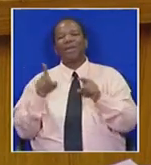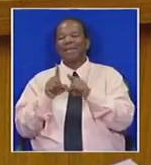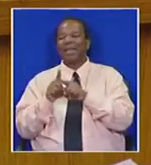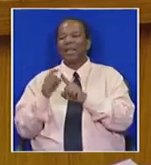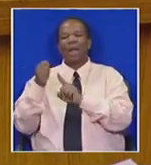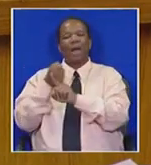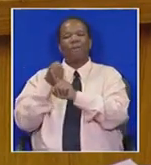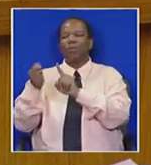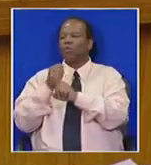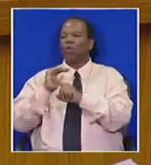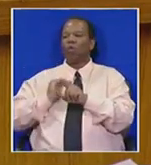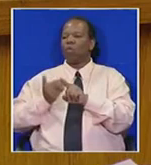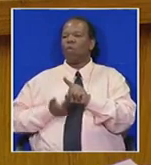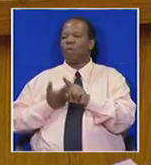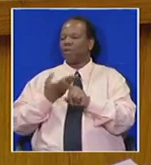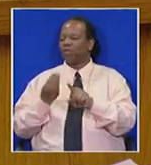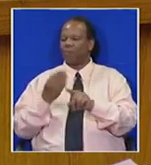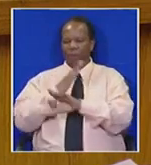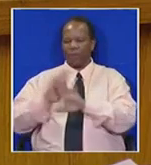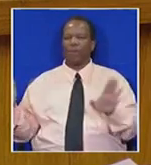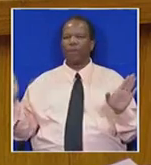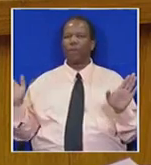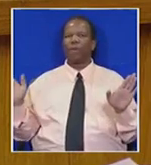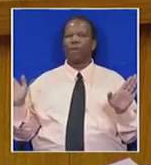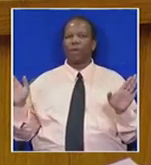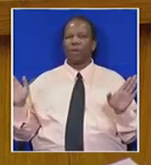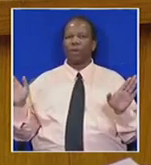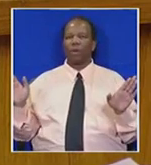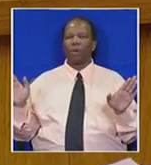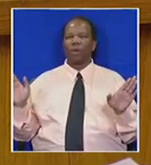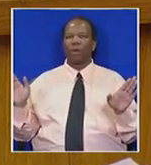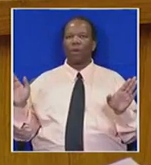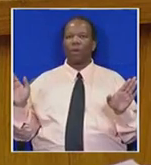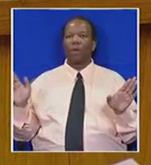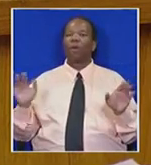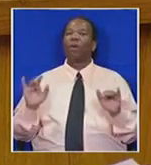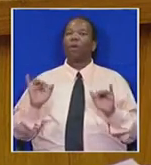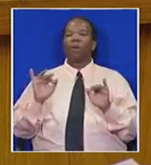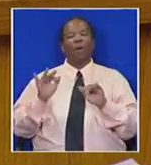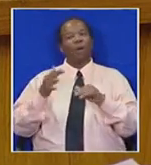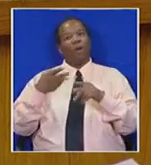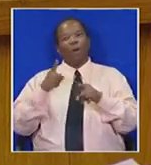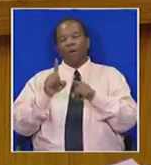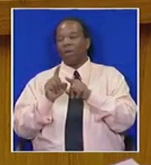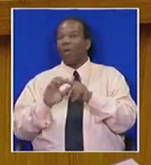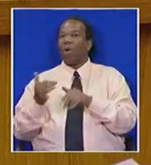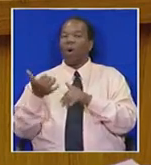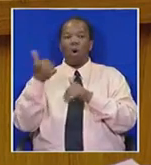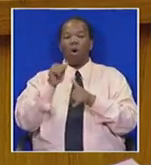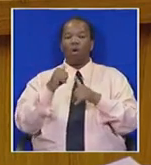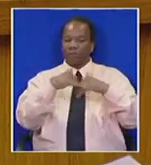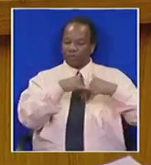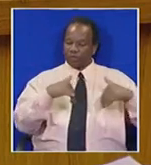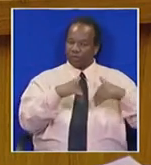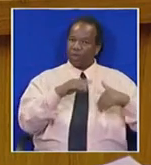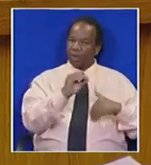of women and children, and lend a hand to fight all forms of discrimination.